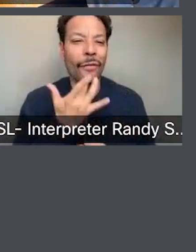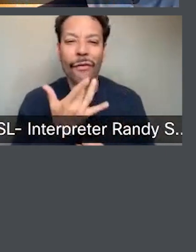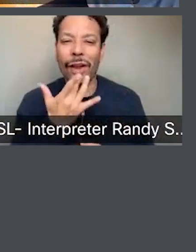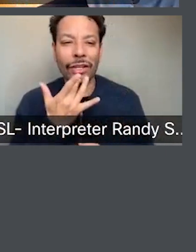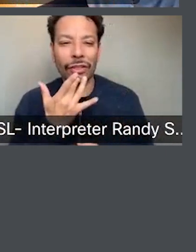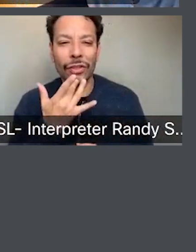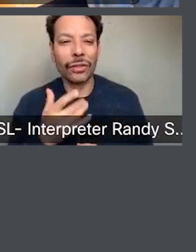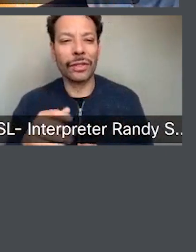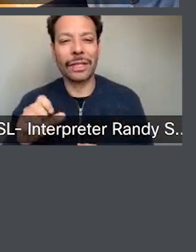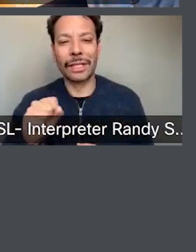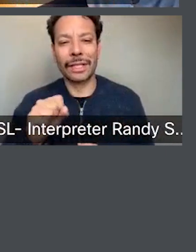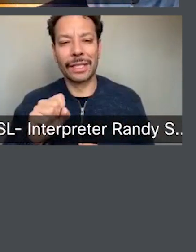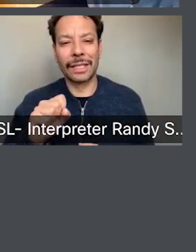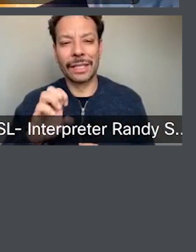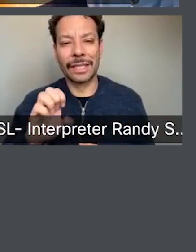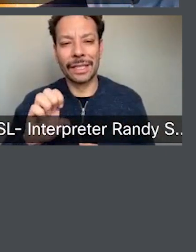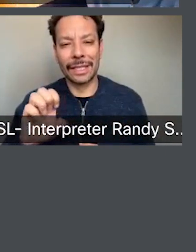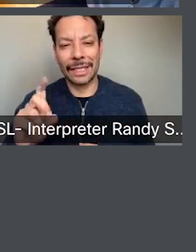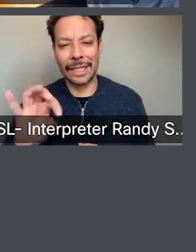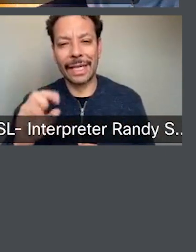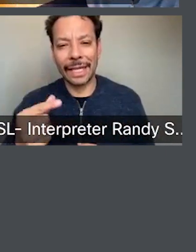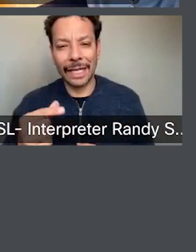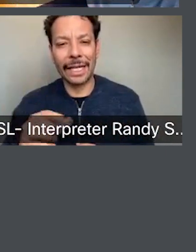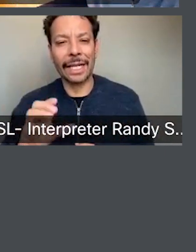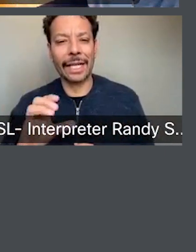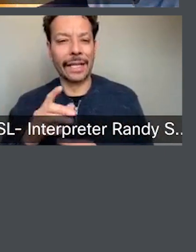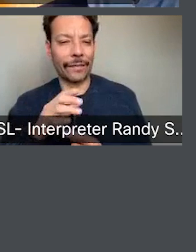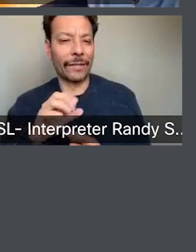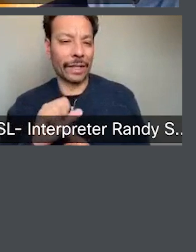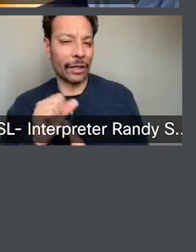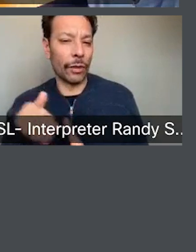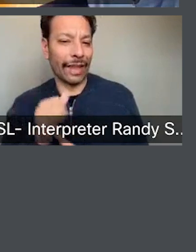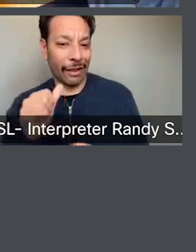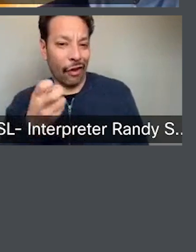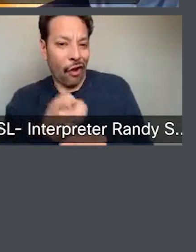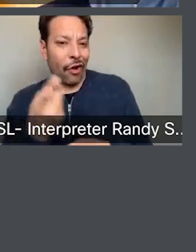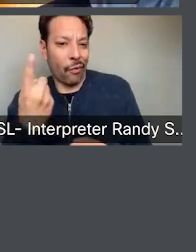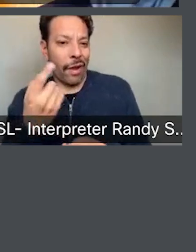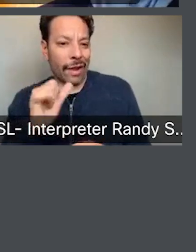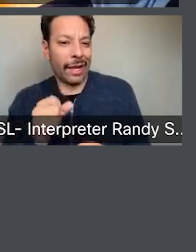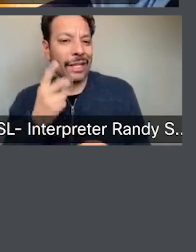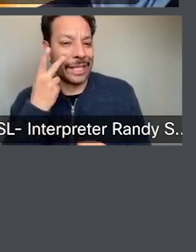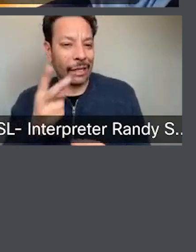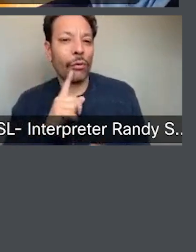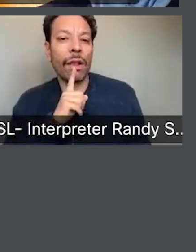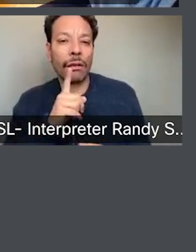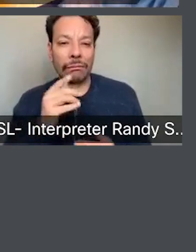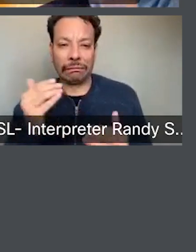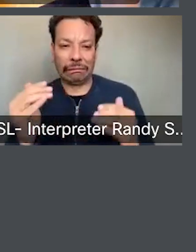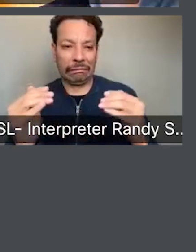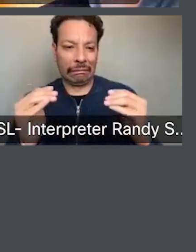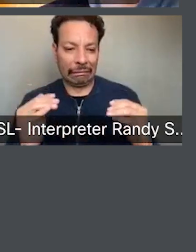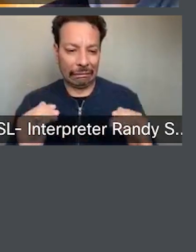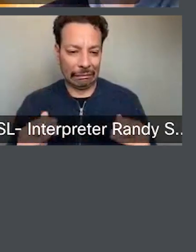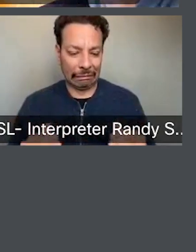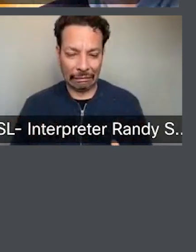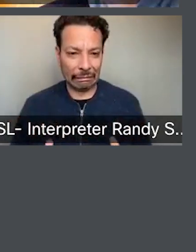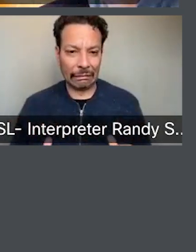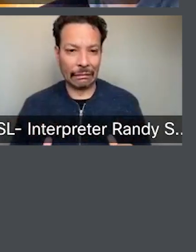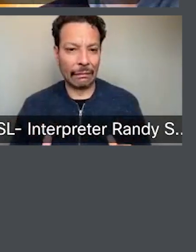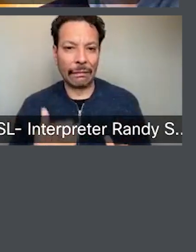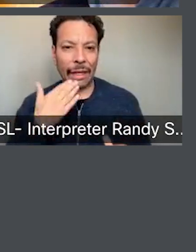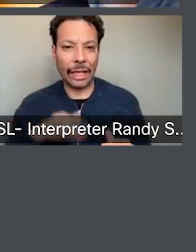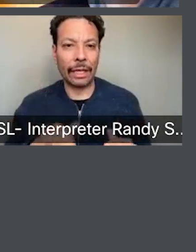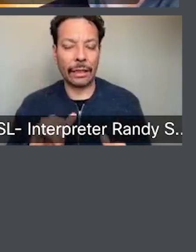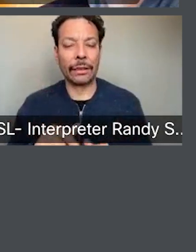the hardest one that they could reach. And of course, you see very poor performance. Now, in fact,